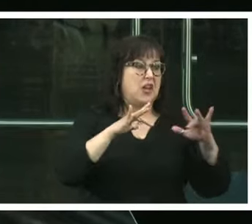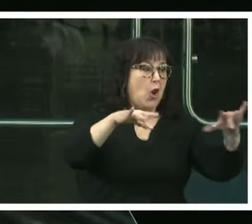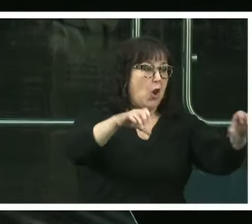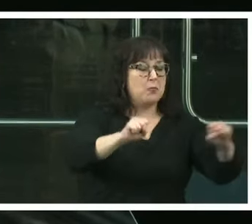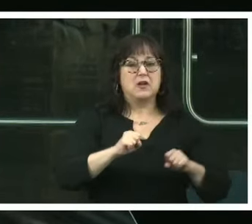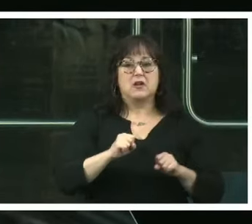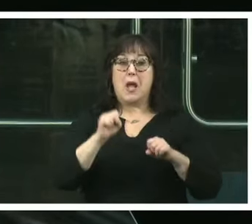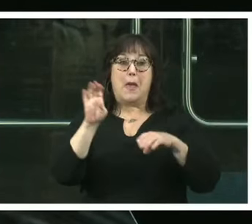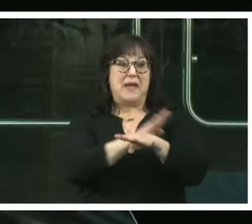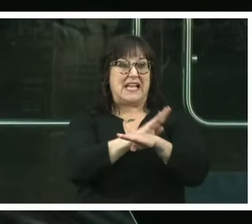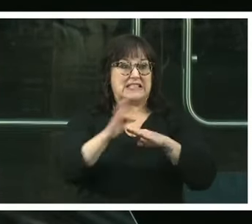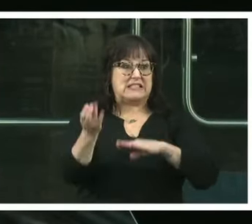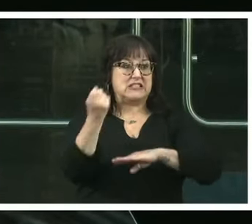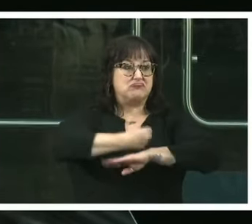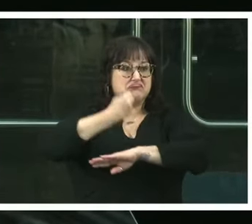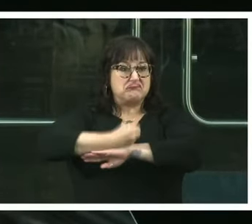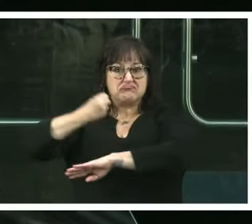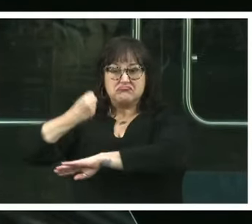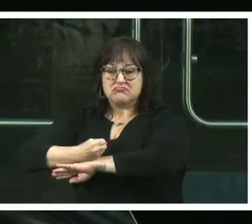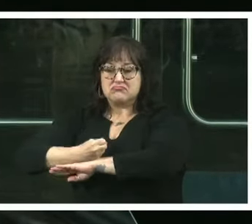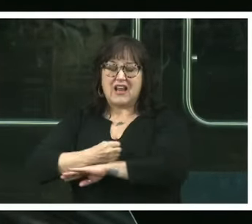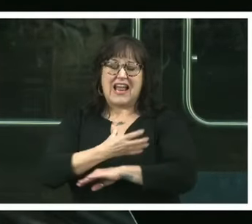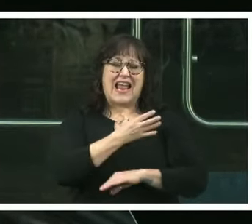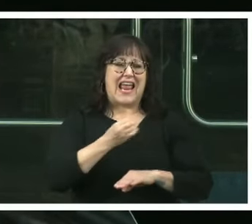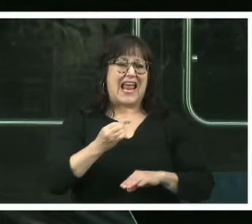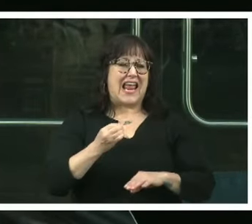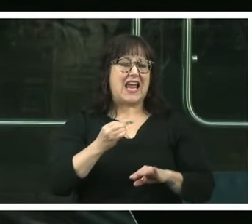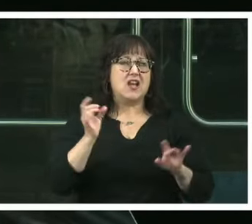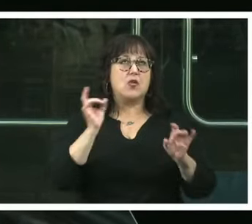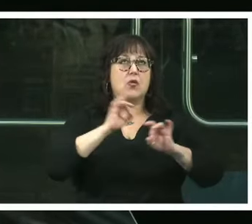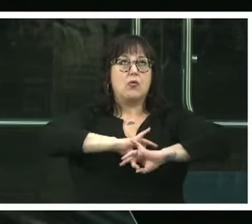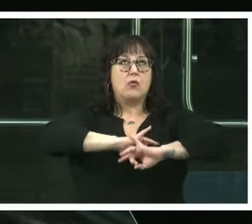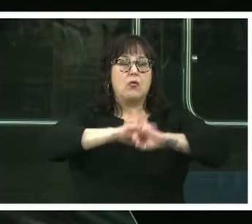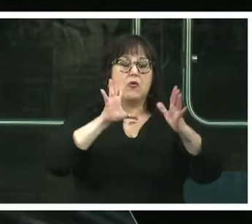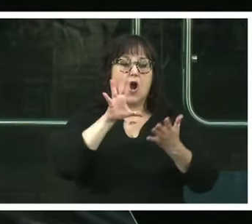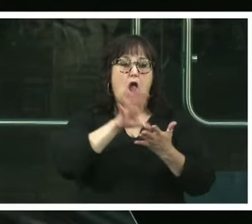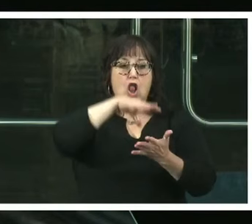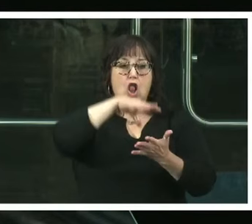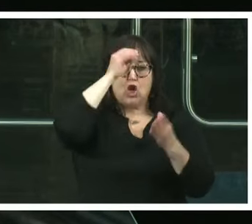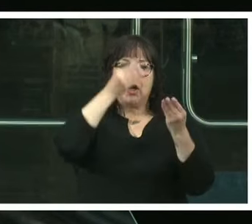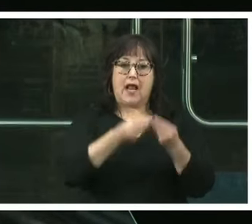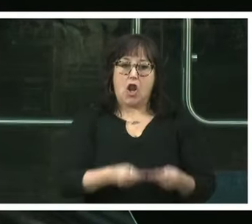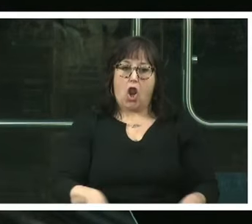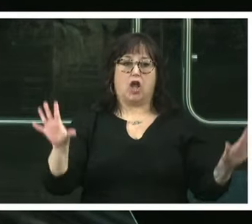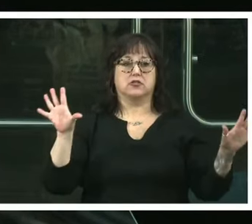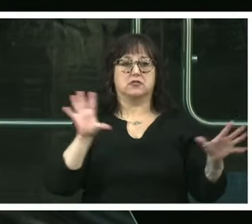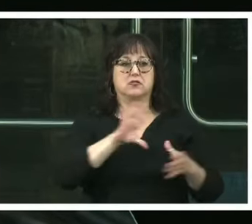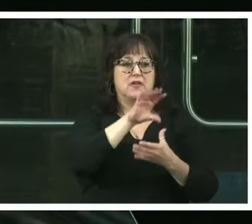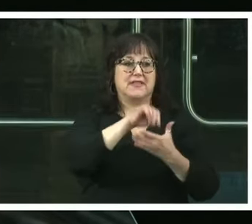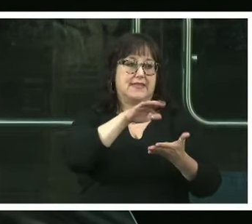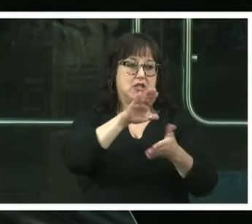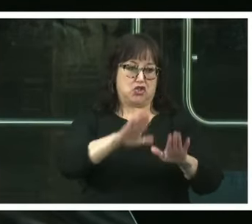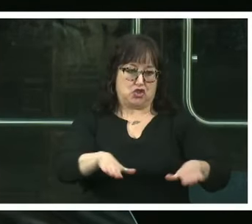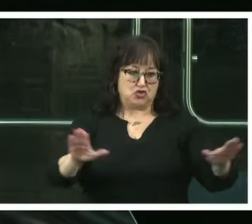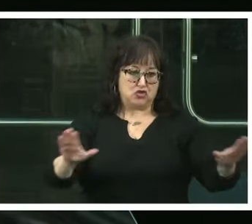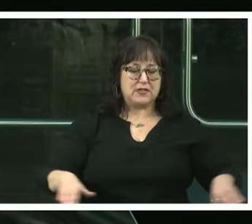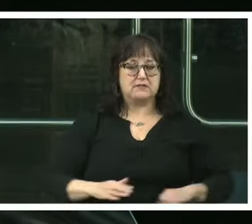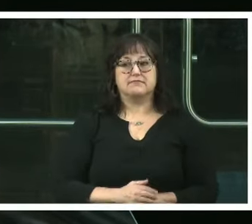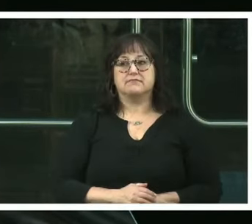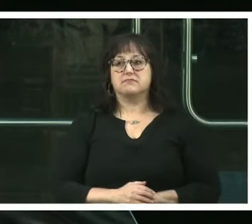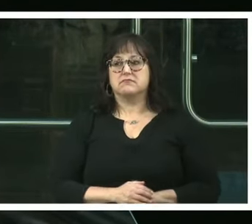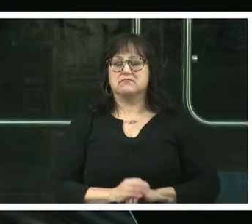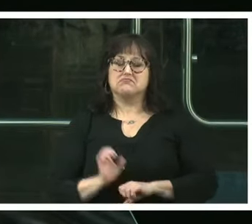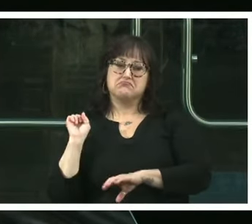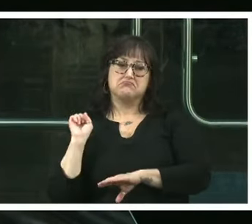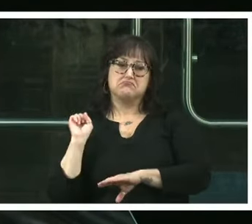businesses, and profound learning loss among our children. I know we can overcome